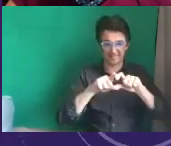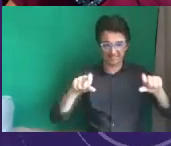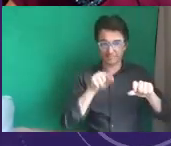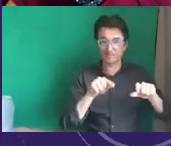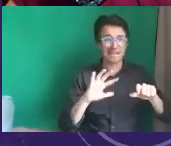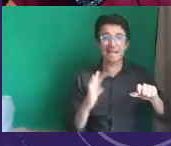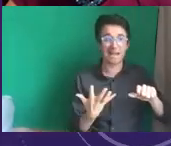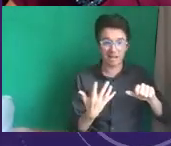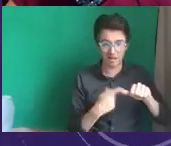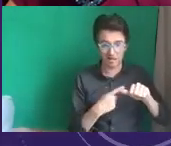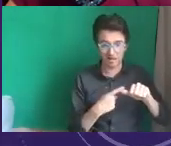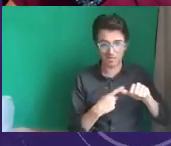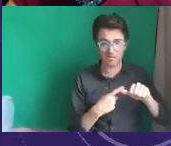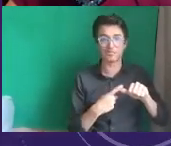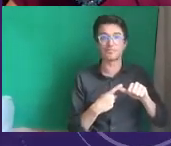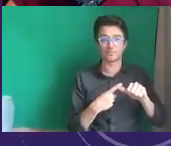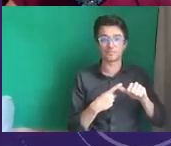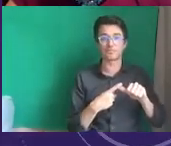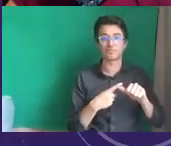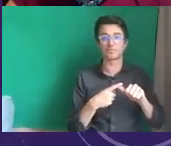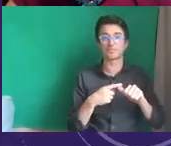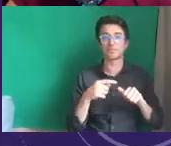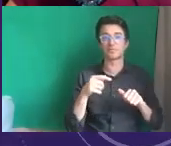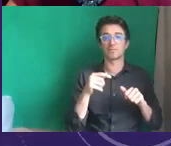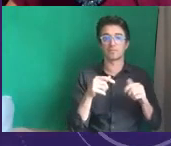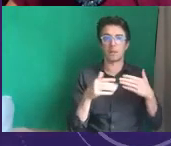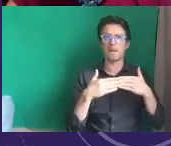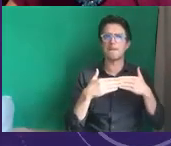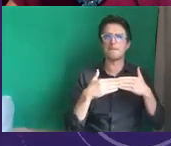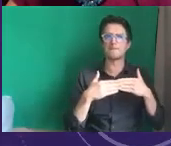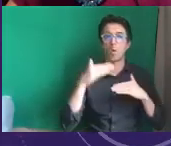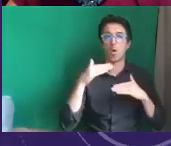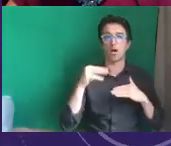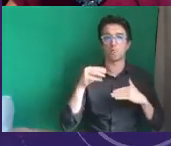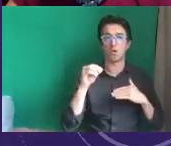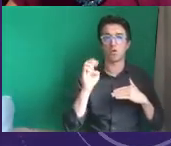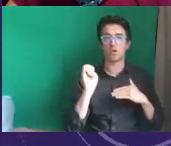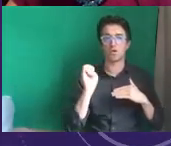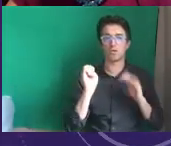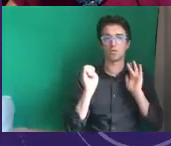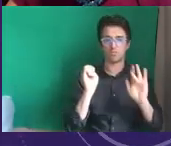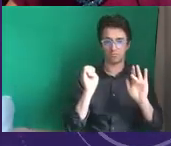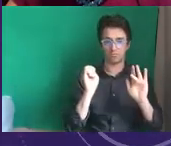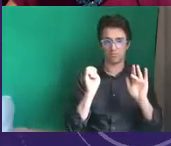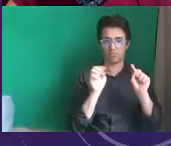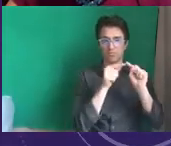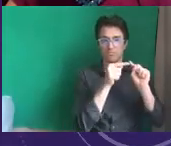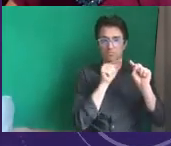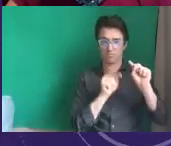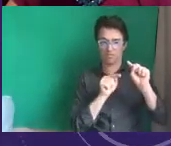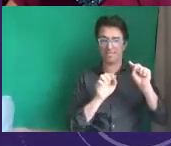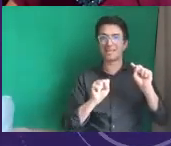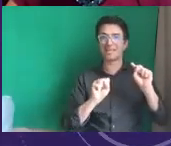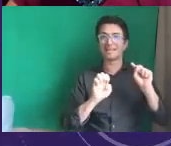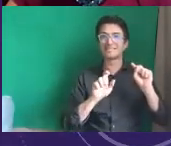then Settings, then Accessibilities, and then turn on Compose Image Description.